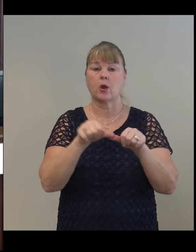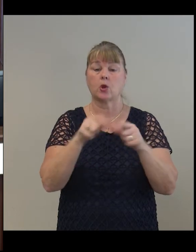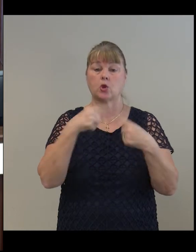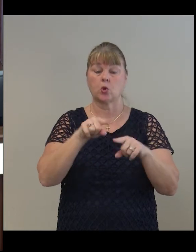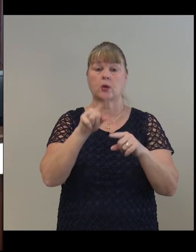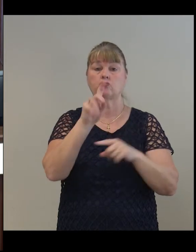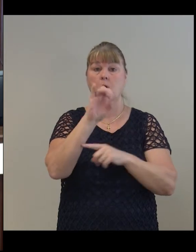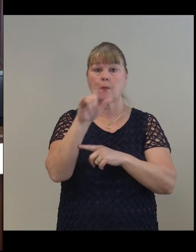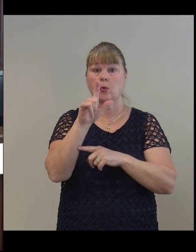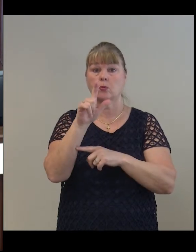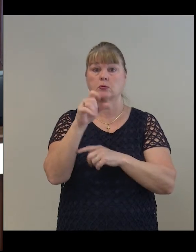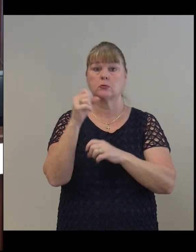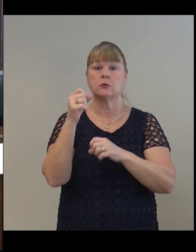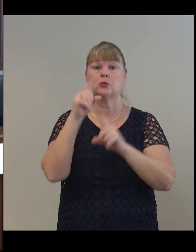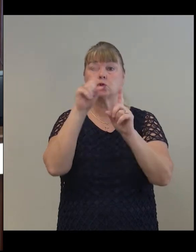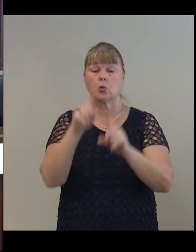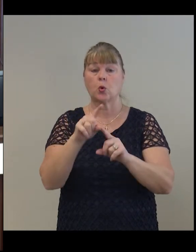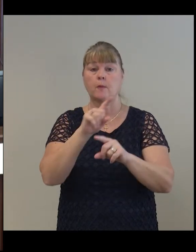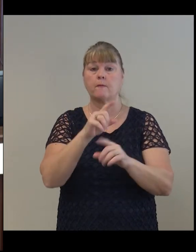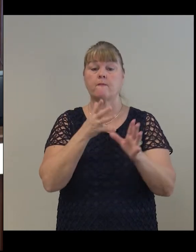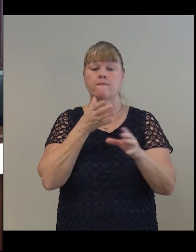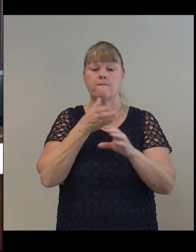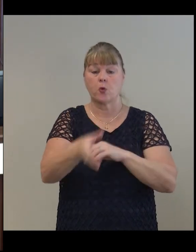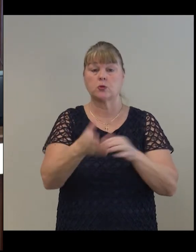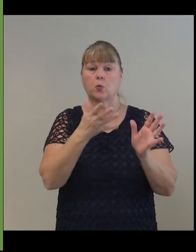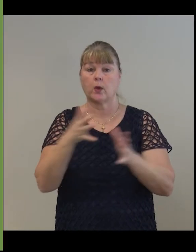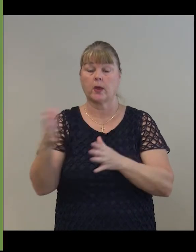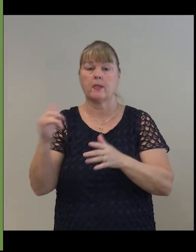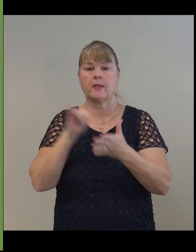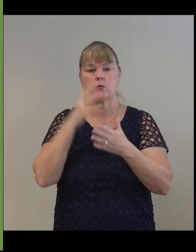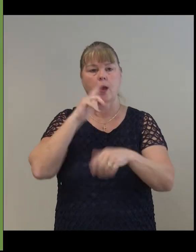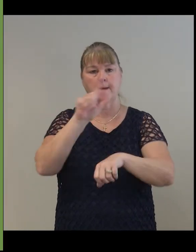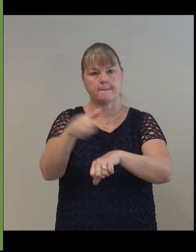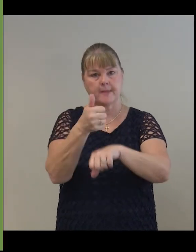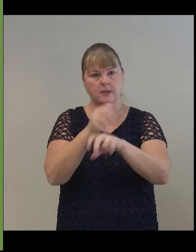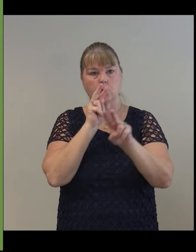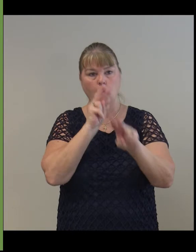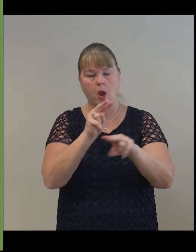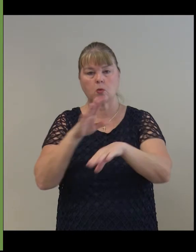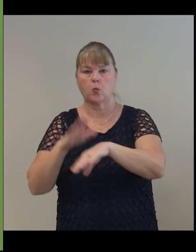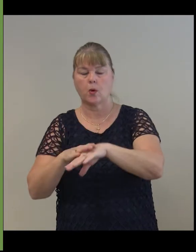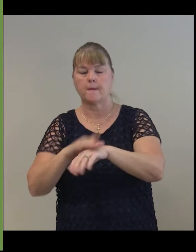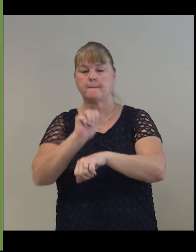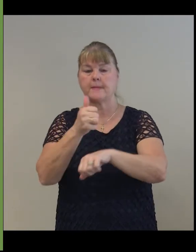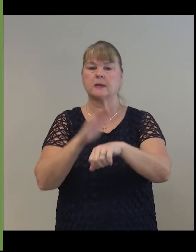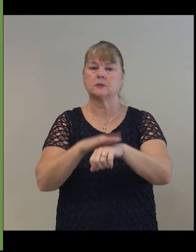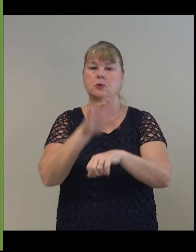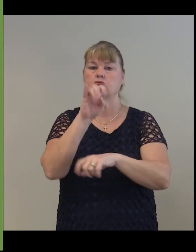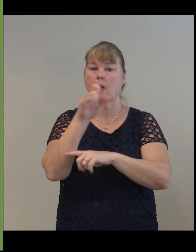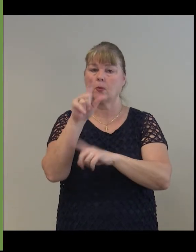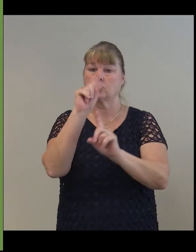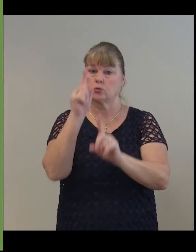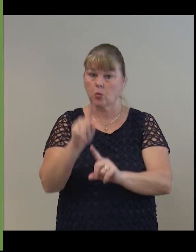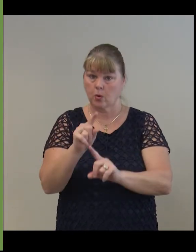warnings off of tropical storm conditions. So that's a hurricane watch. Let's take it a step further to a hurricane